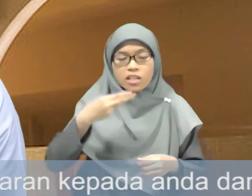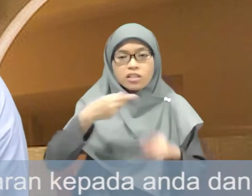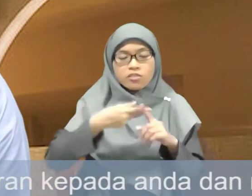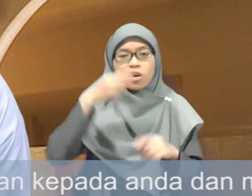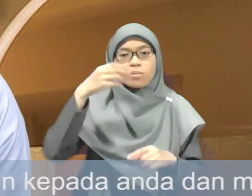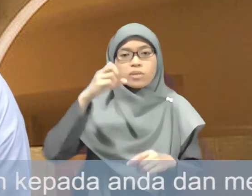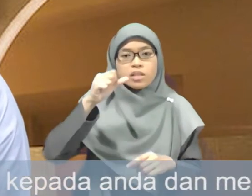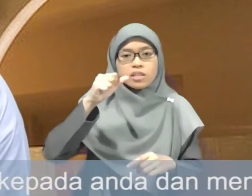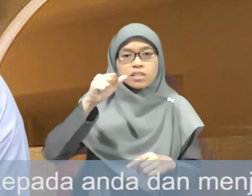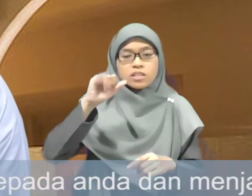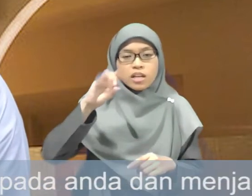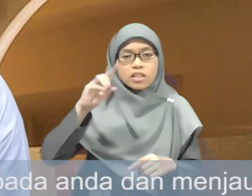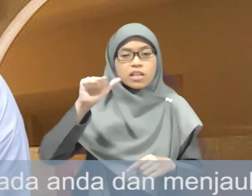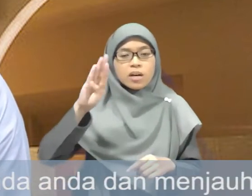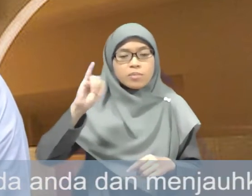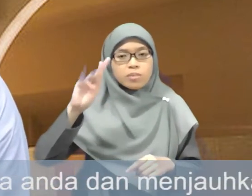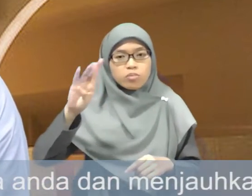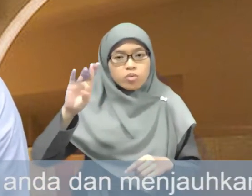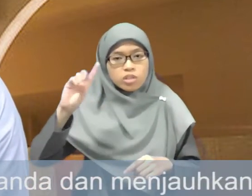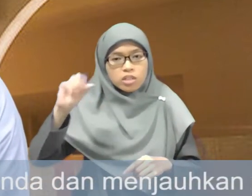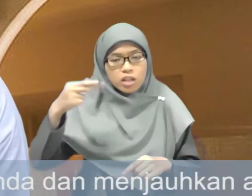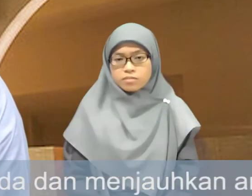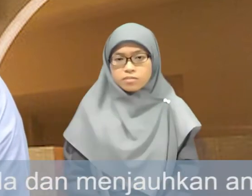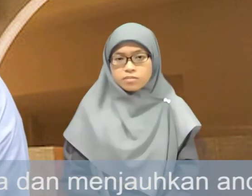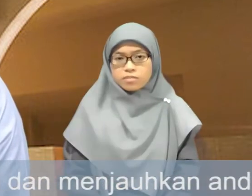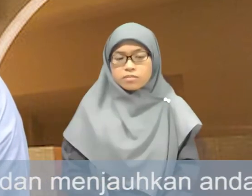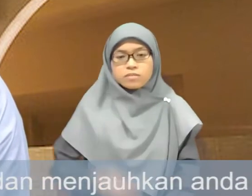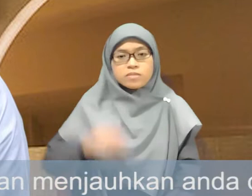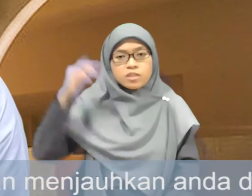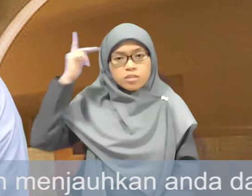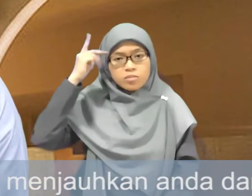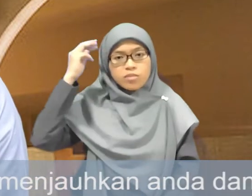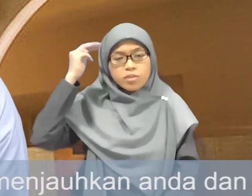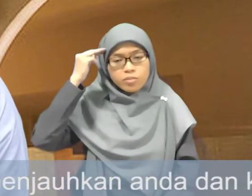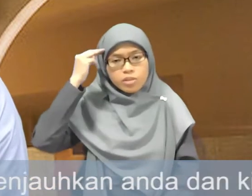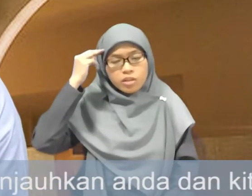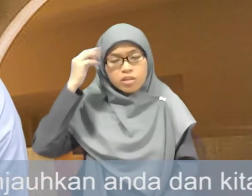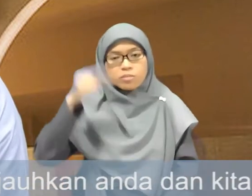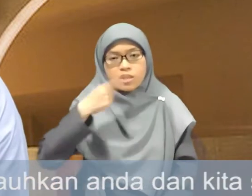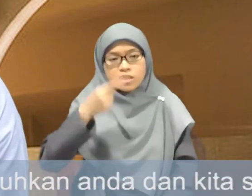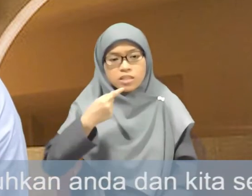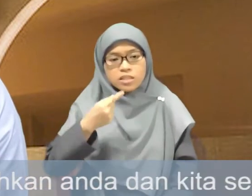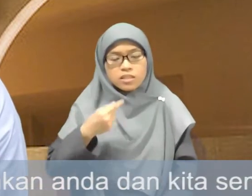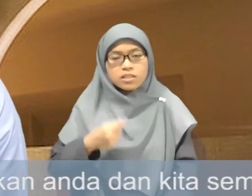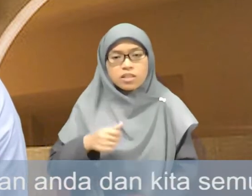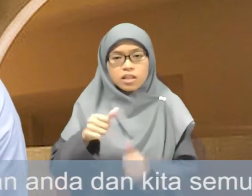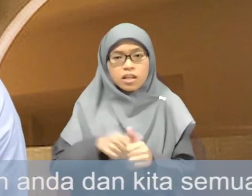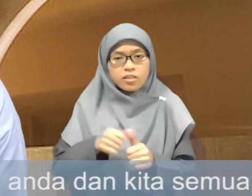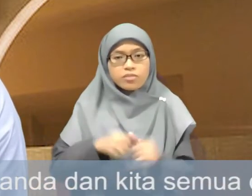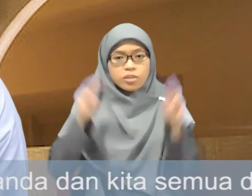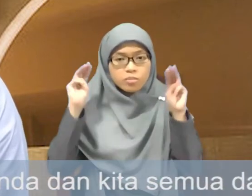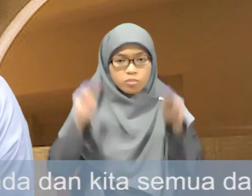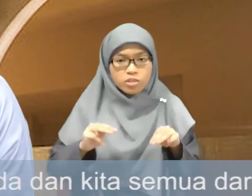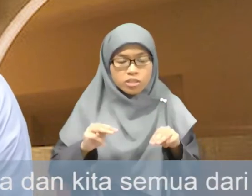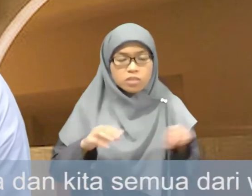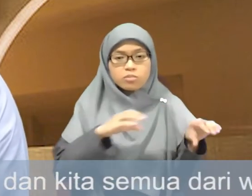Allah, faman lam yajid qala ya'mal biyadihi fayanfa' nafsahu wa yatasaddaq. Qalu fa in lam yajid